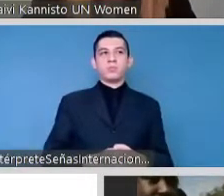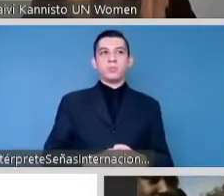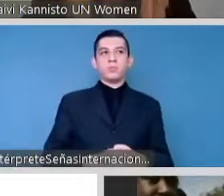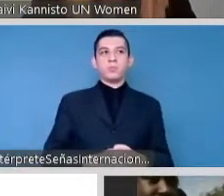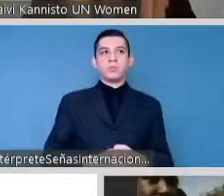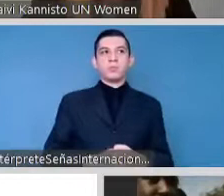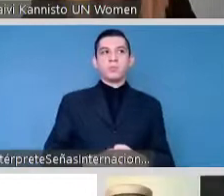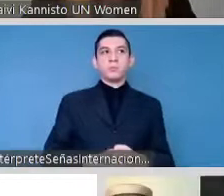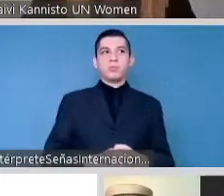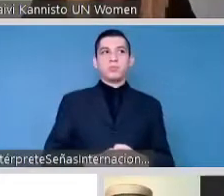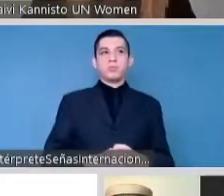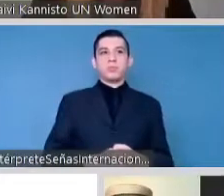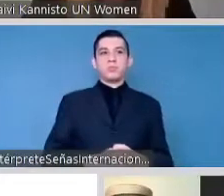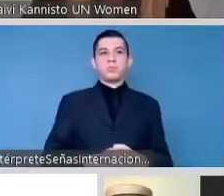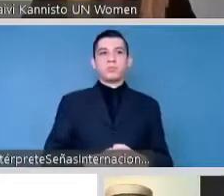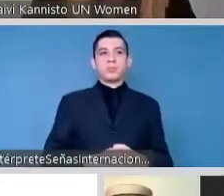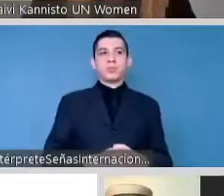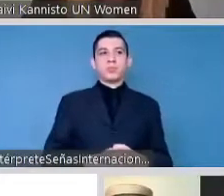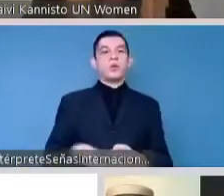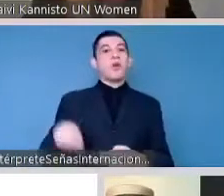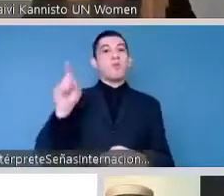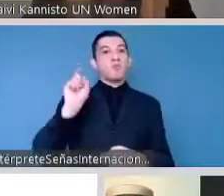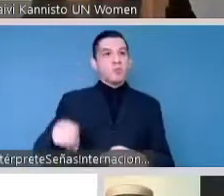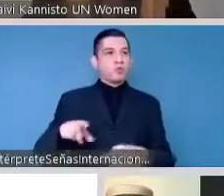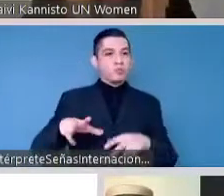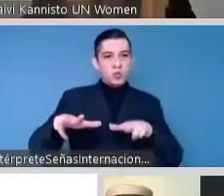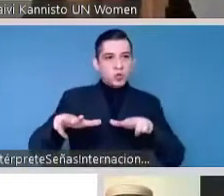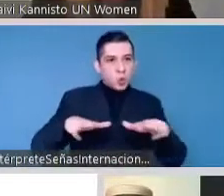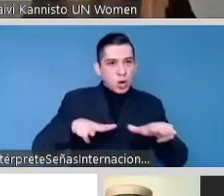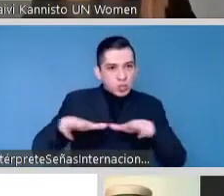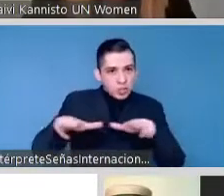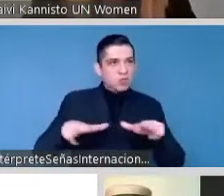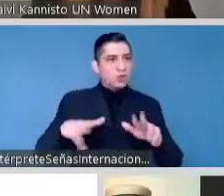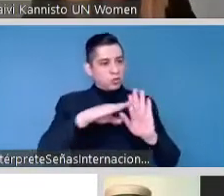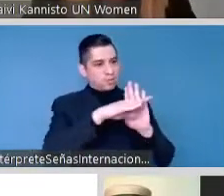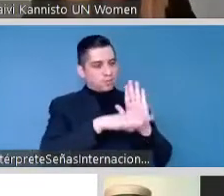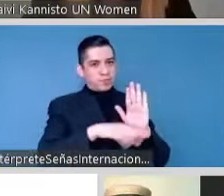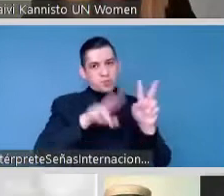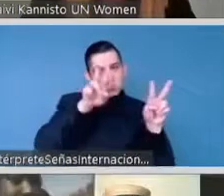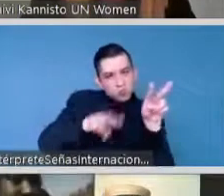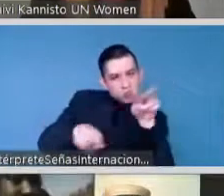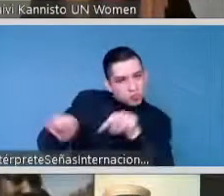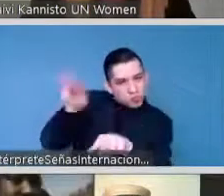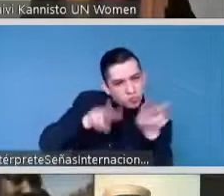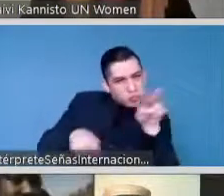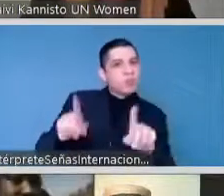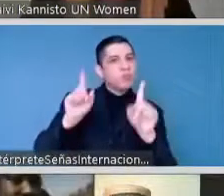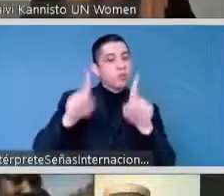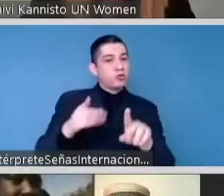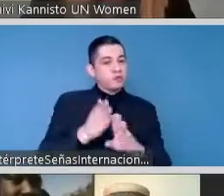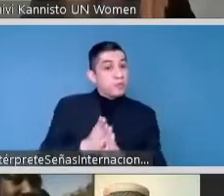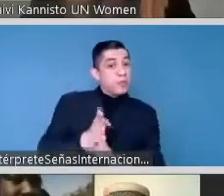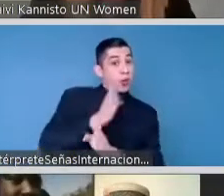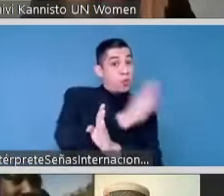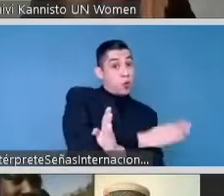and evaluation efforts. As a result, it helps to identify clearly target audience and bring